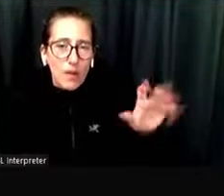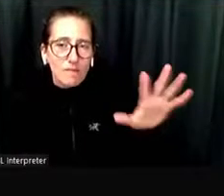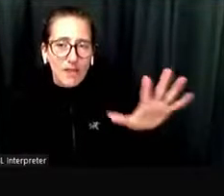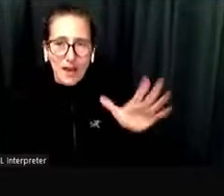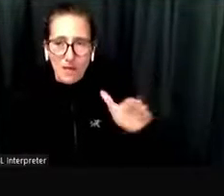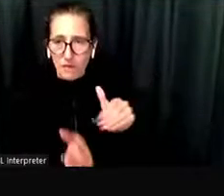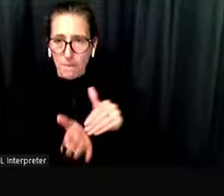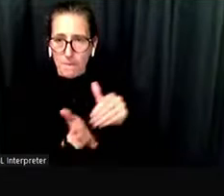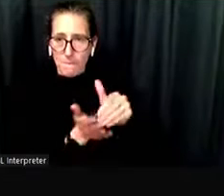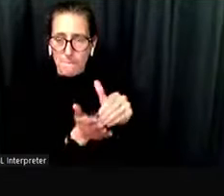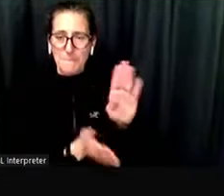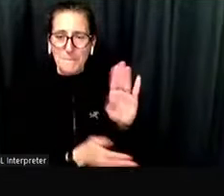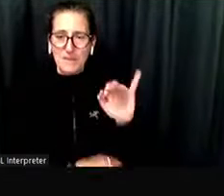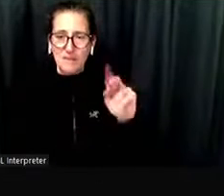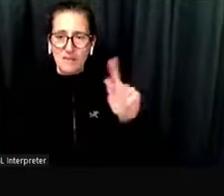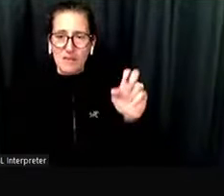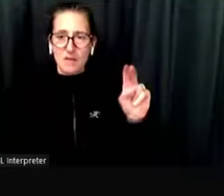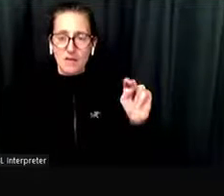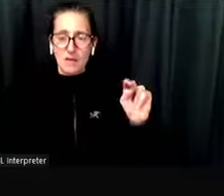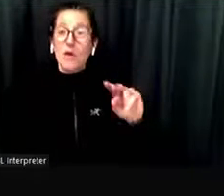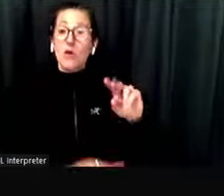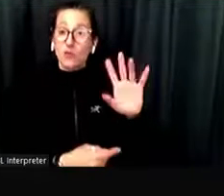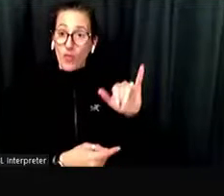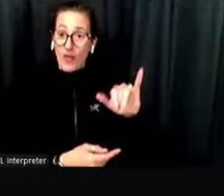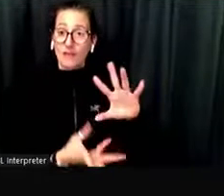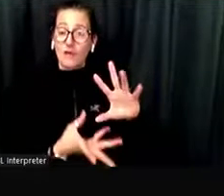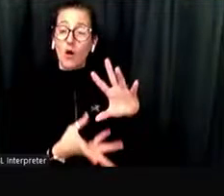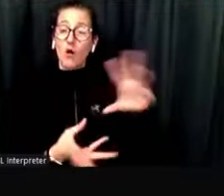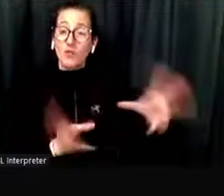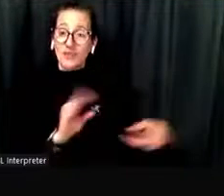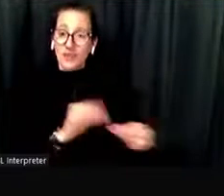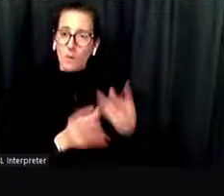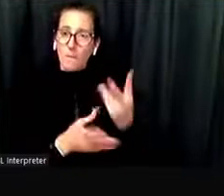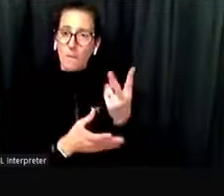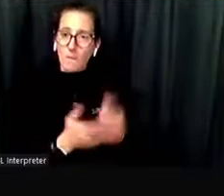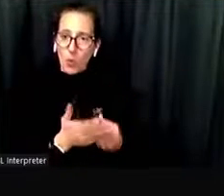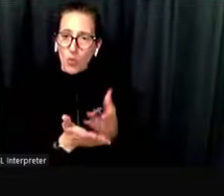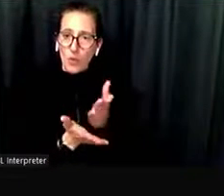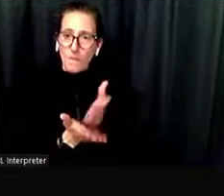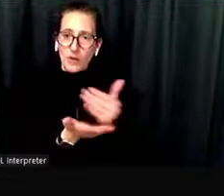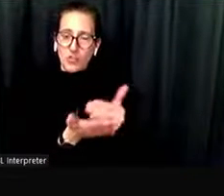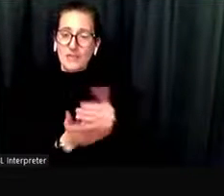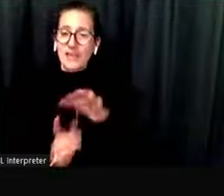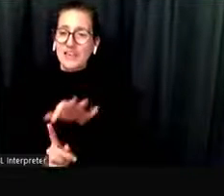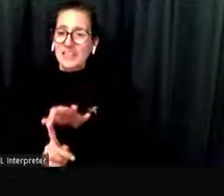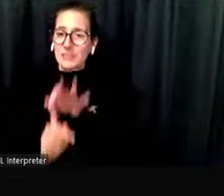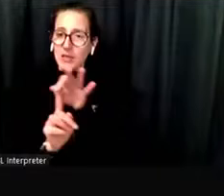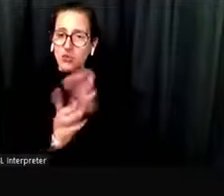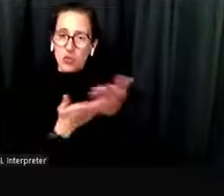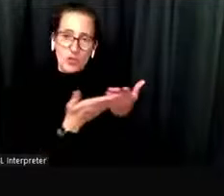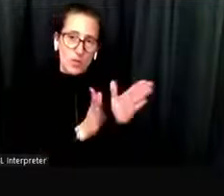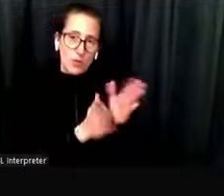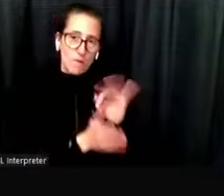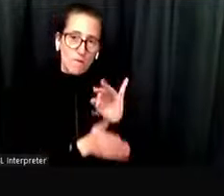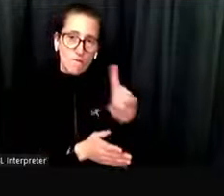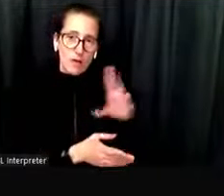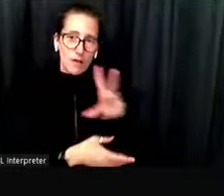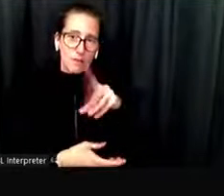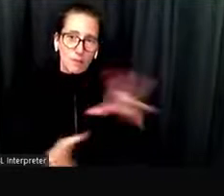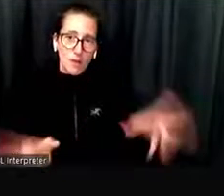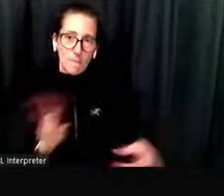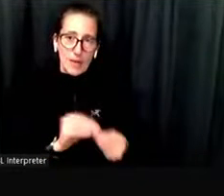that is a combination of the general fund and special fund. And keep in mind, the general fund is a discretionary part where the county